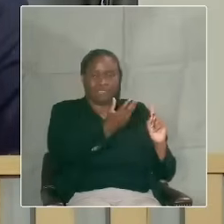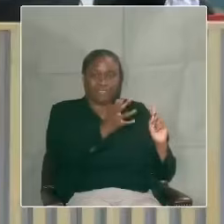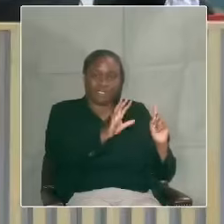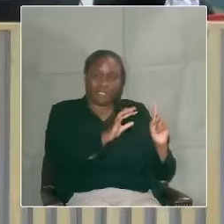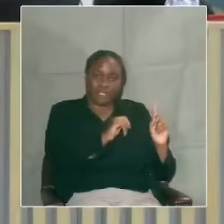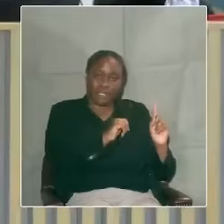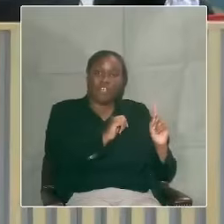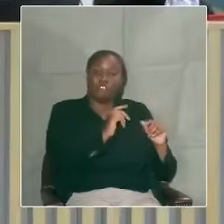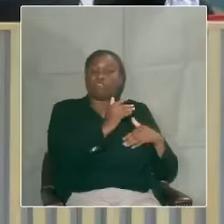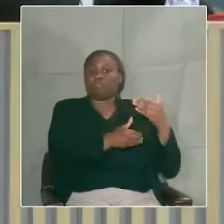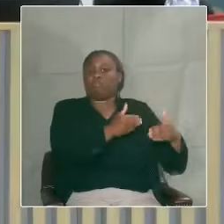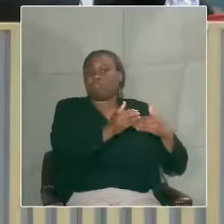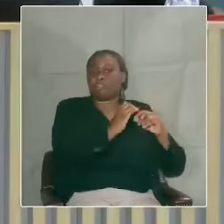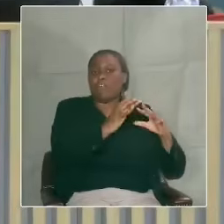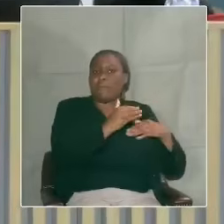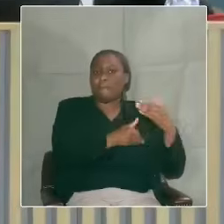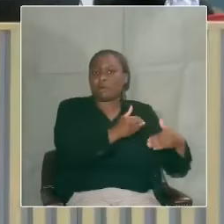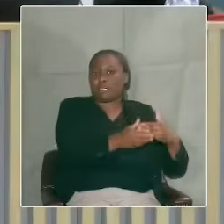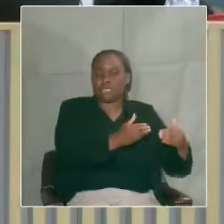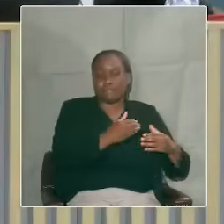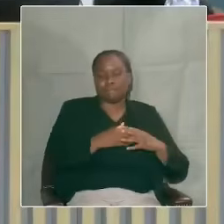be initiated.